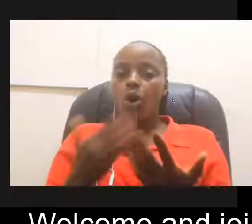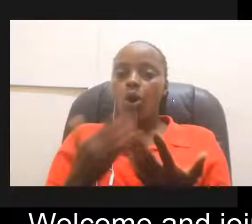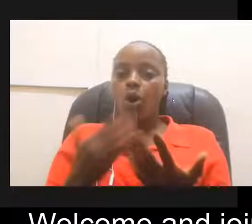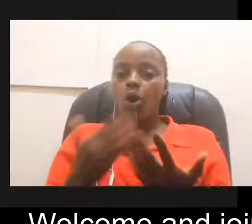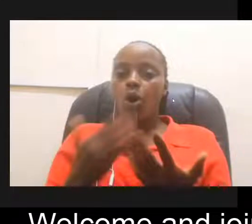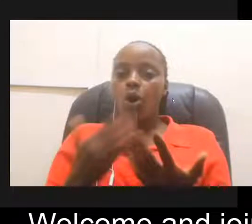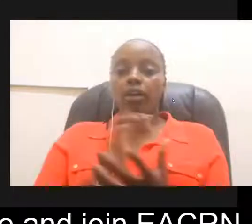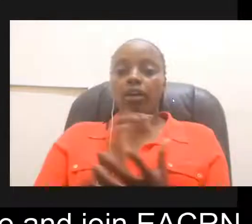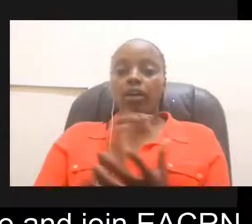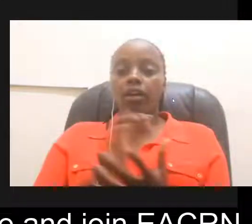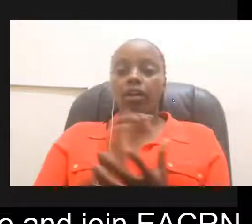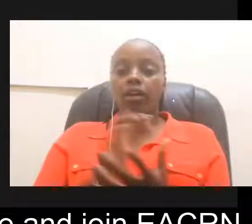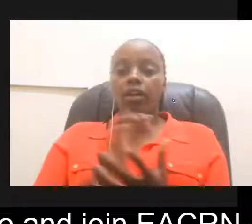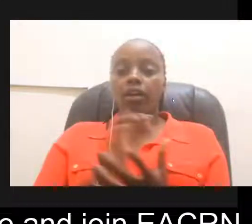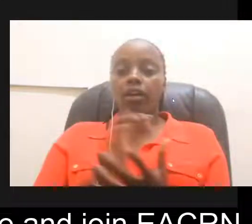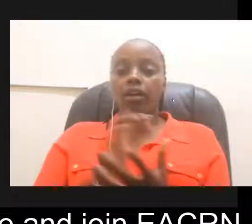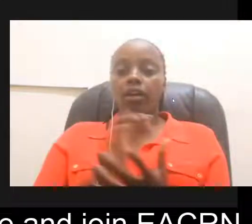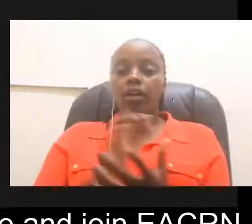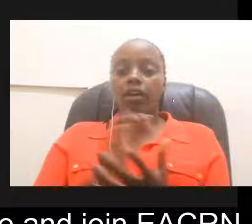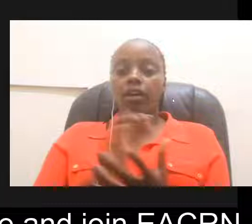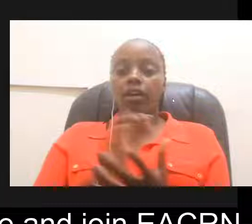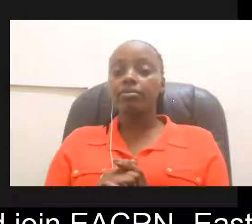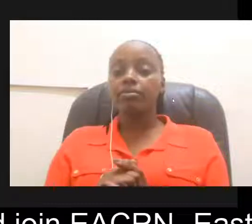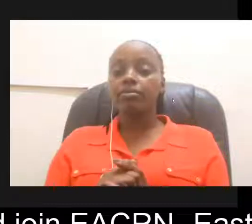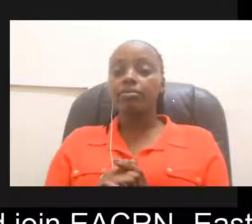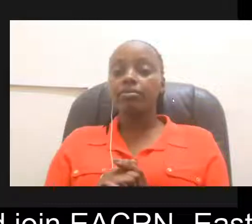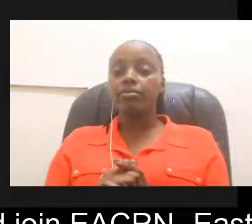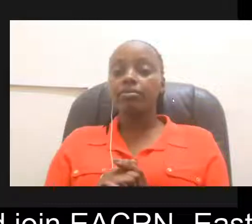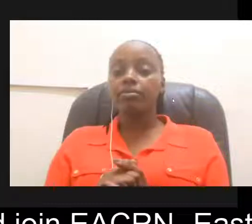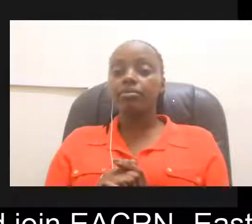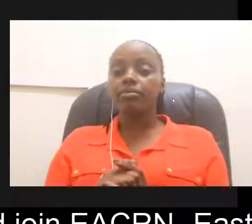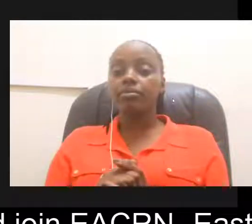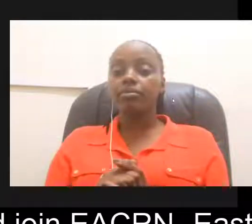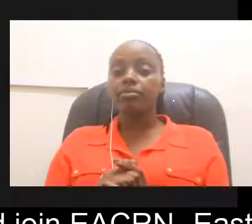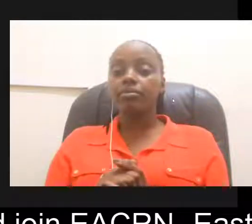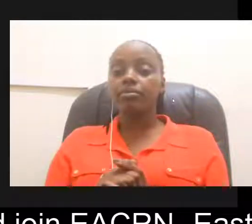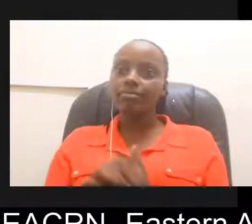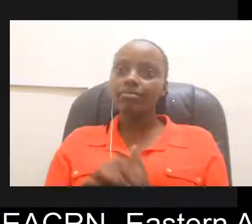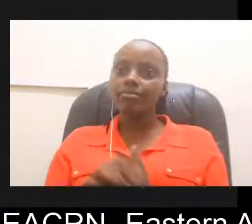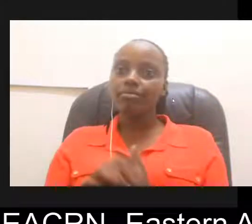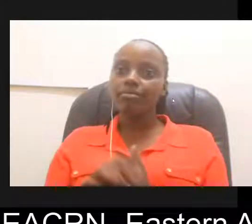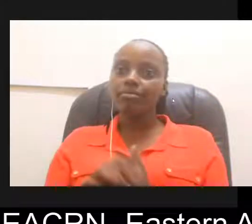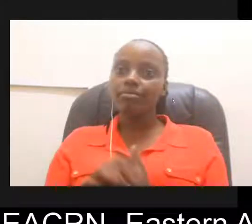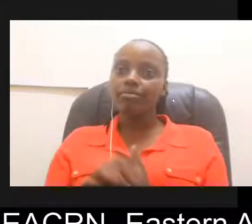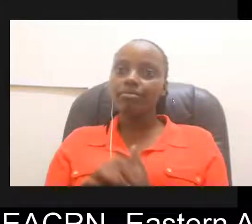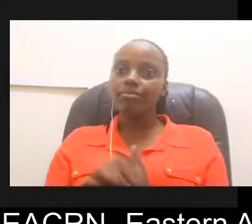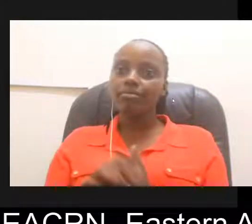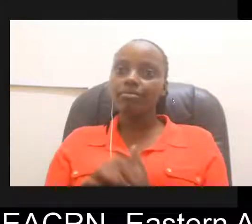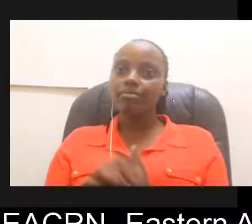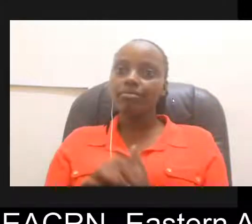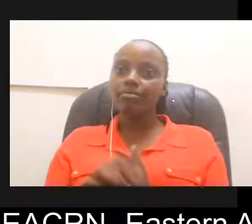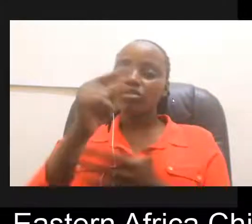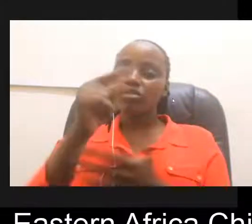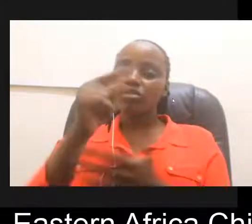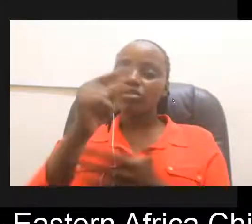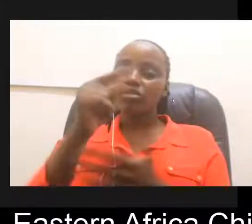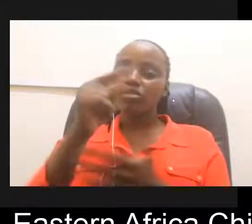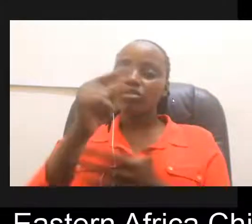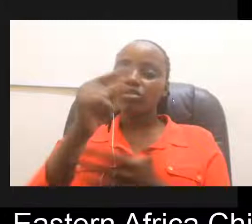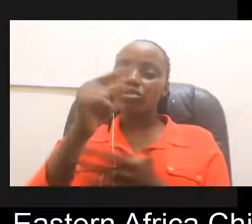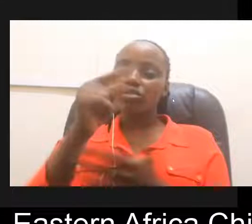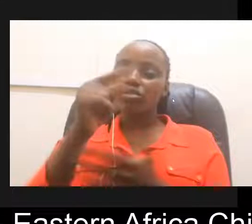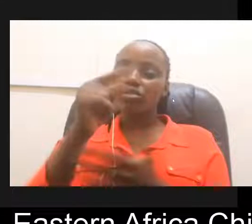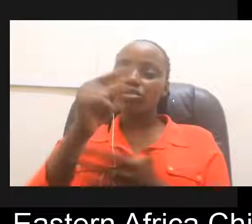So it's a real pleasure to be part of this discussion today, as the East African Child Rights Network